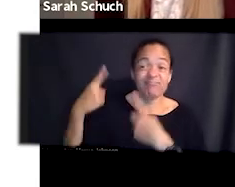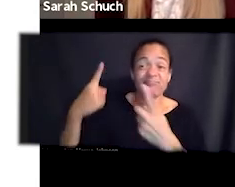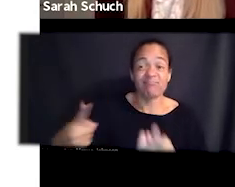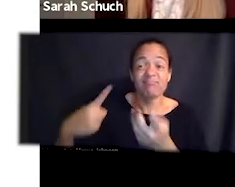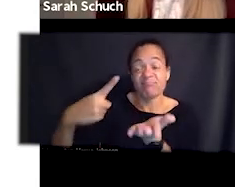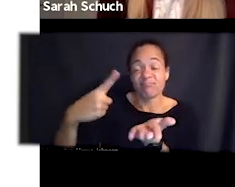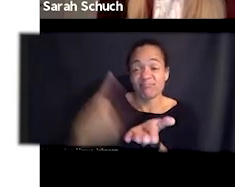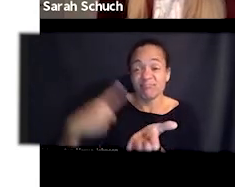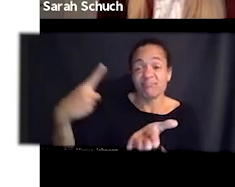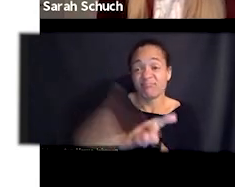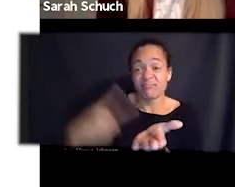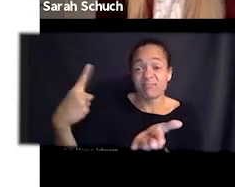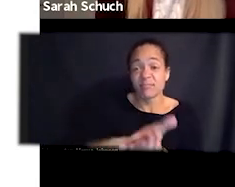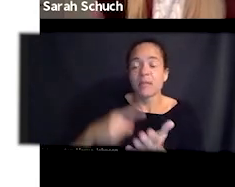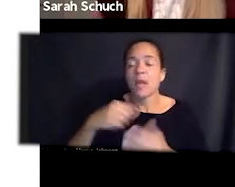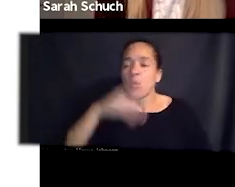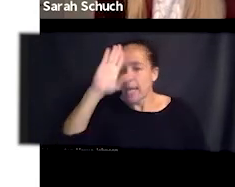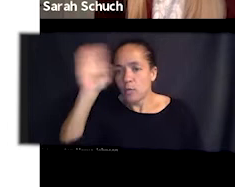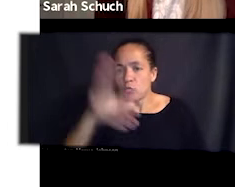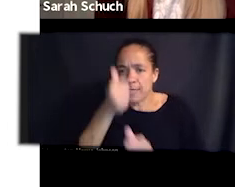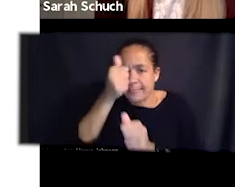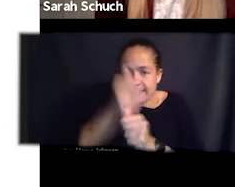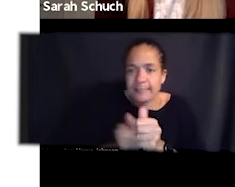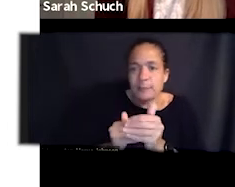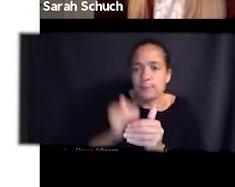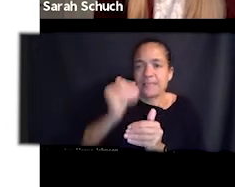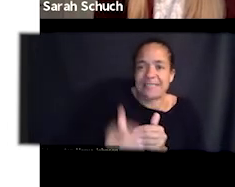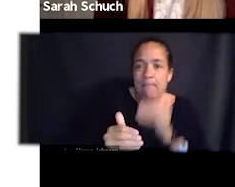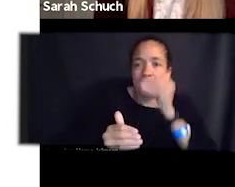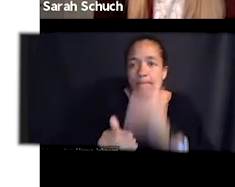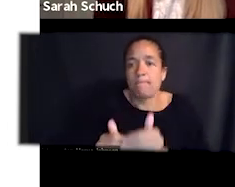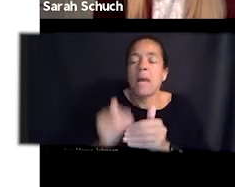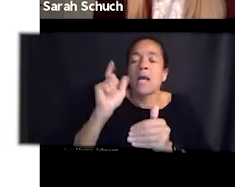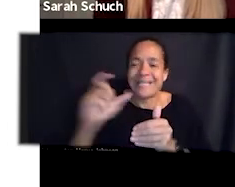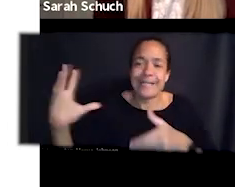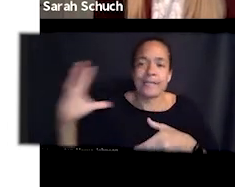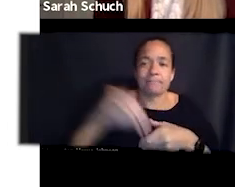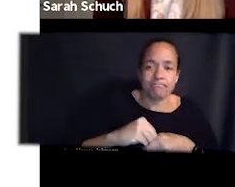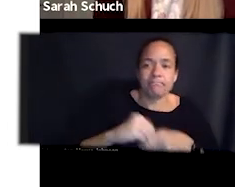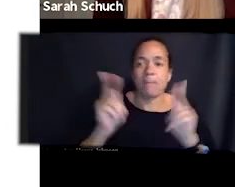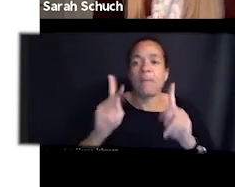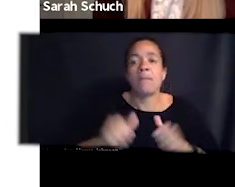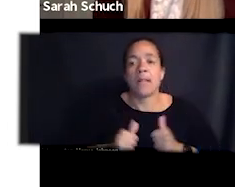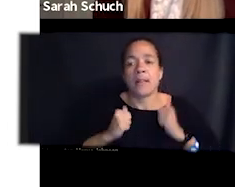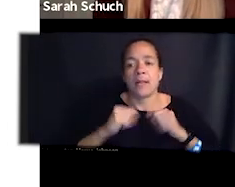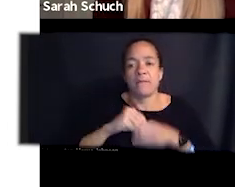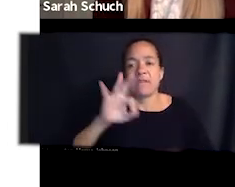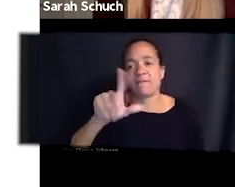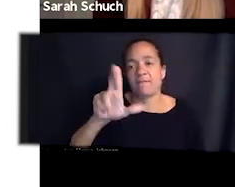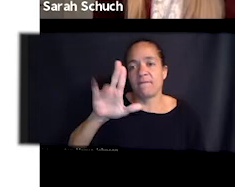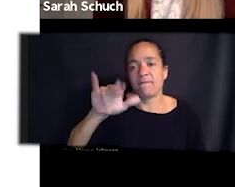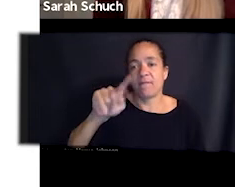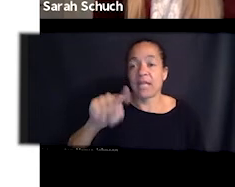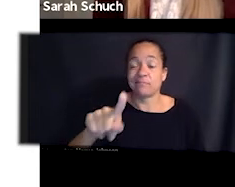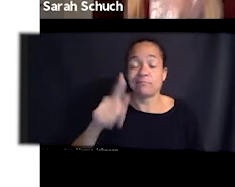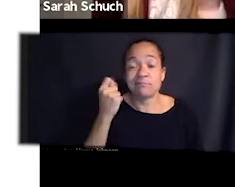knew every step of this process, it was so important to hear from Flint residents. They were literally a part of every